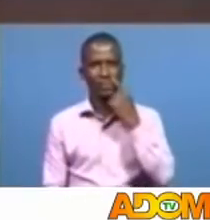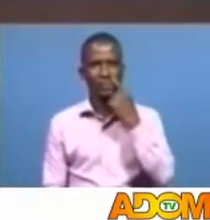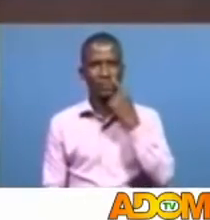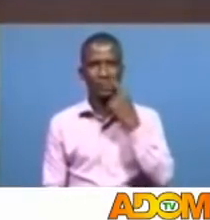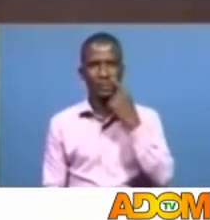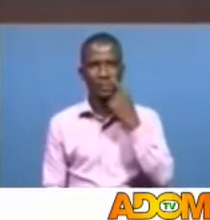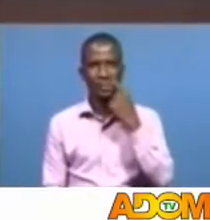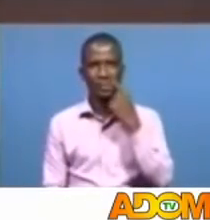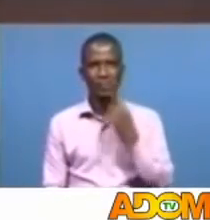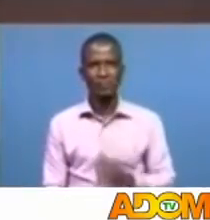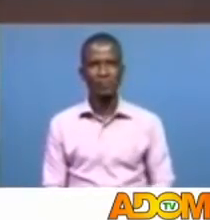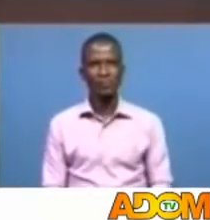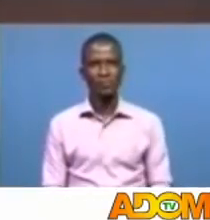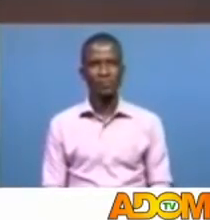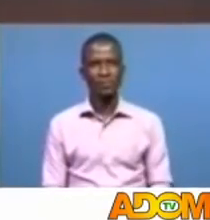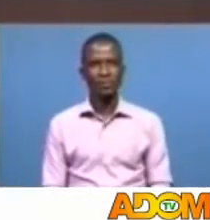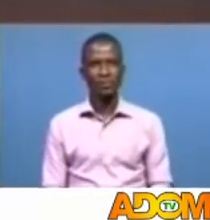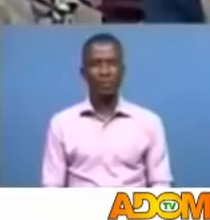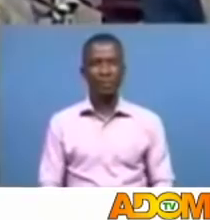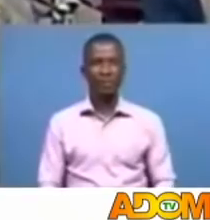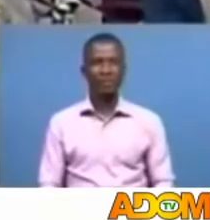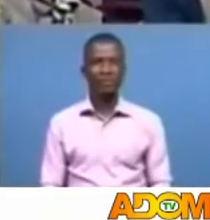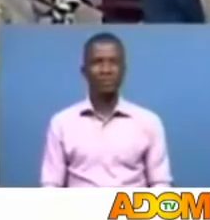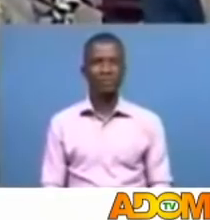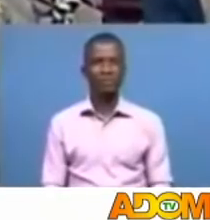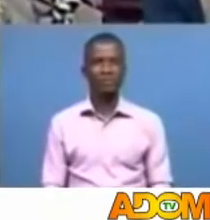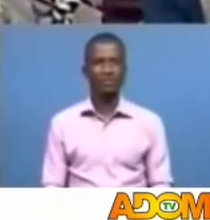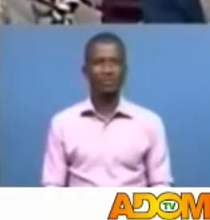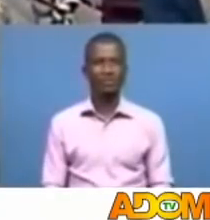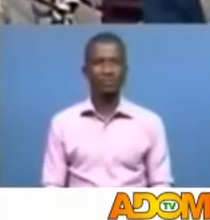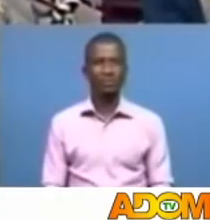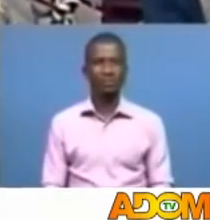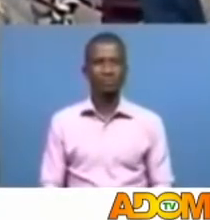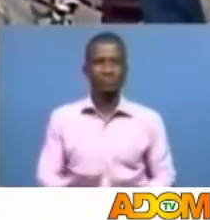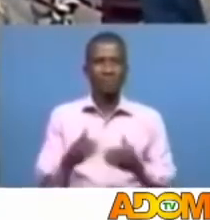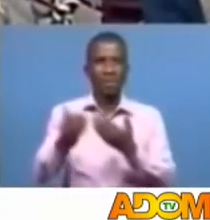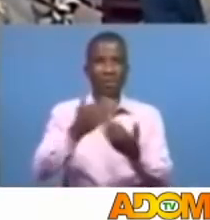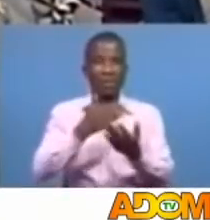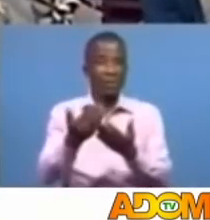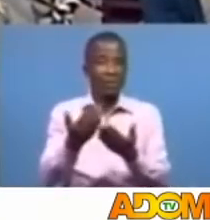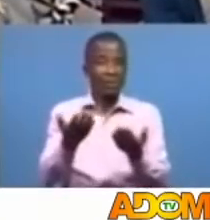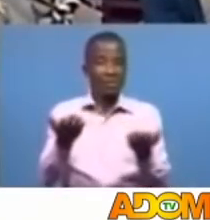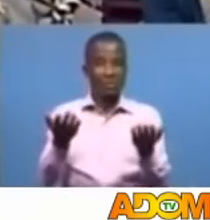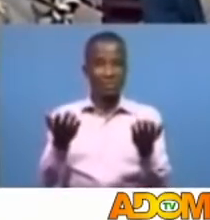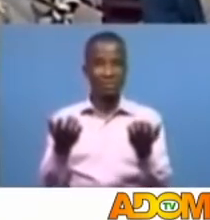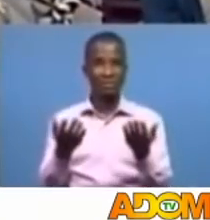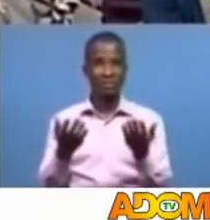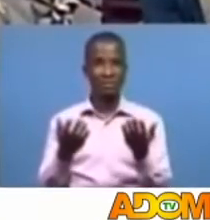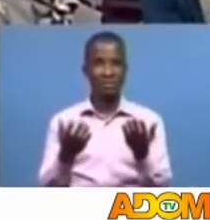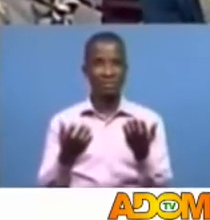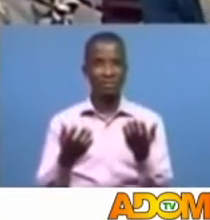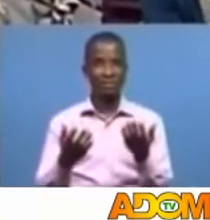to subsidiary legislation, which in any case